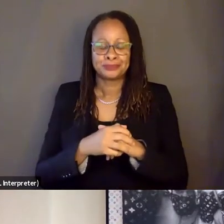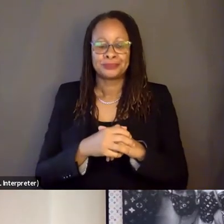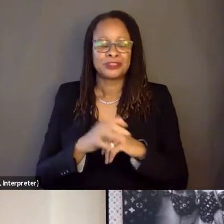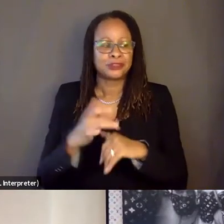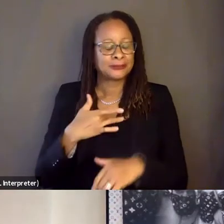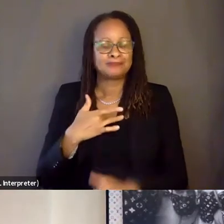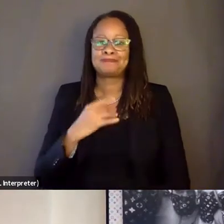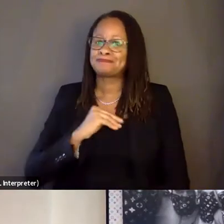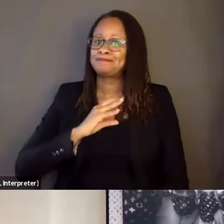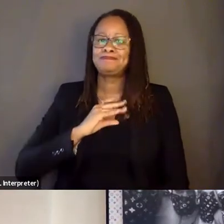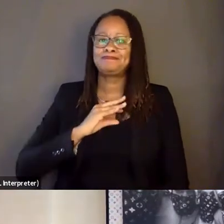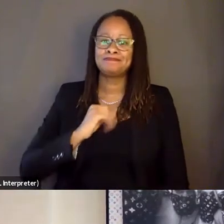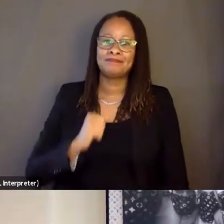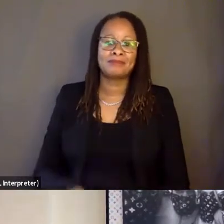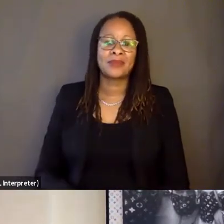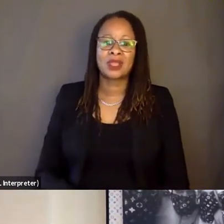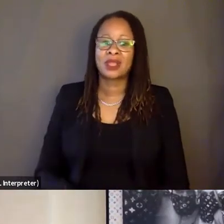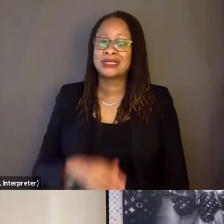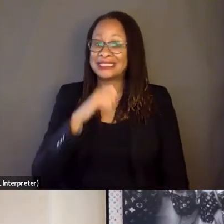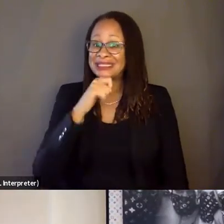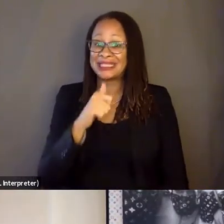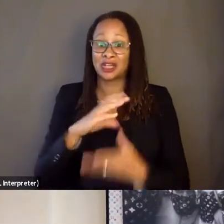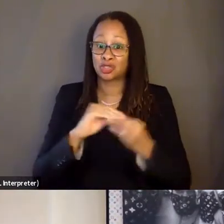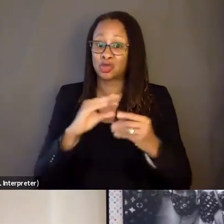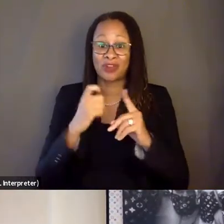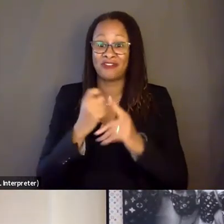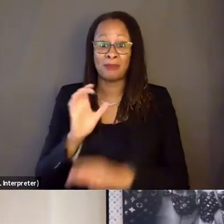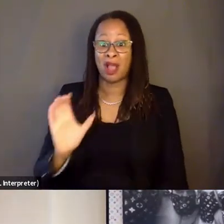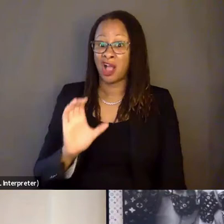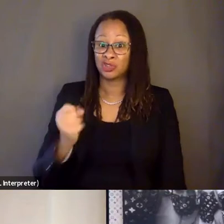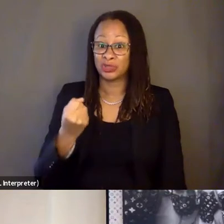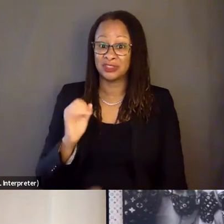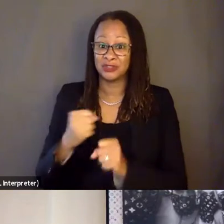because this isn't a story from hundreds of years ago.